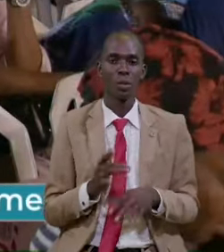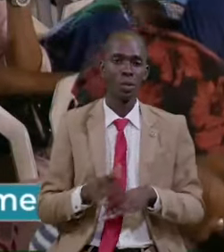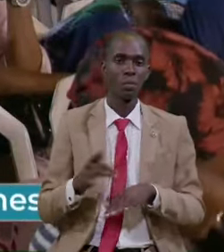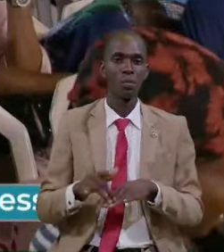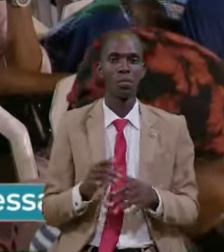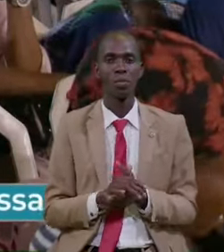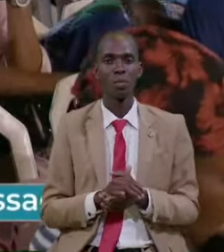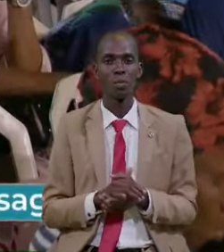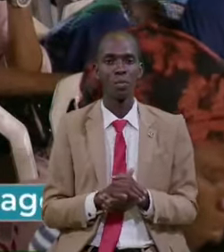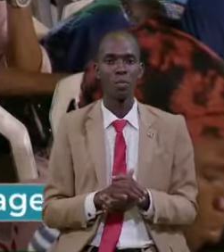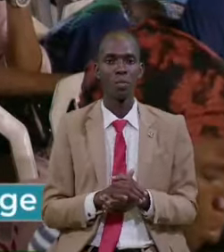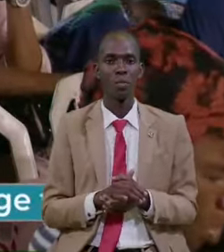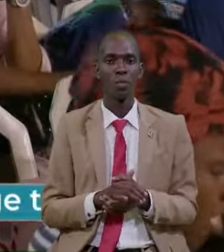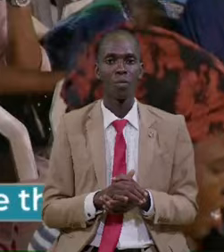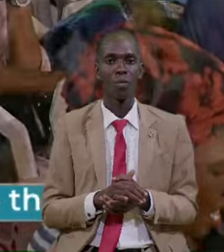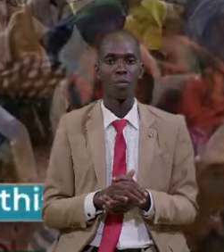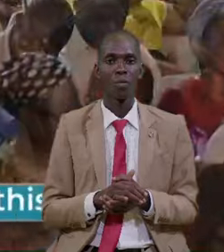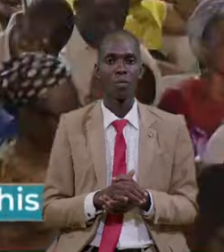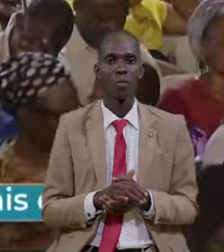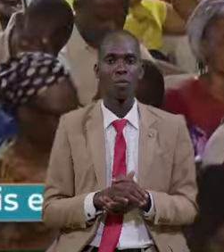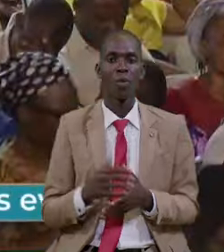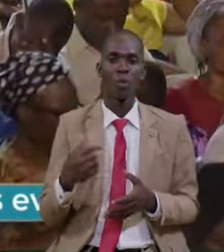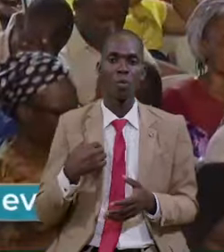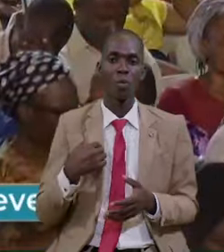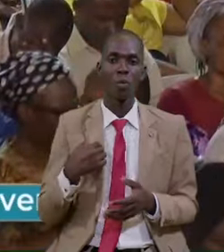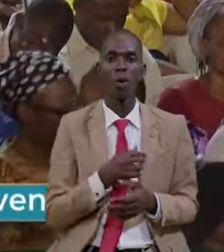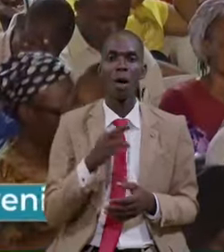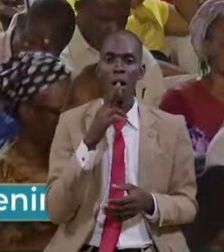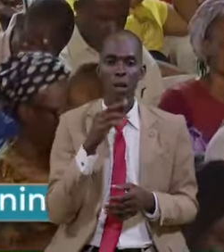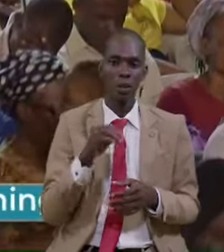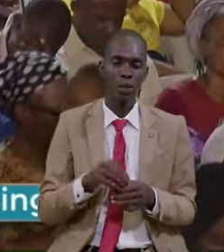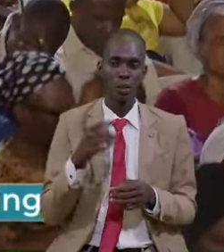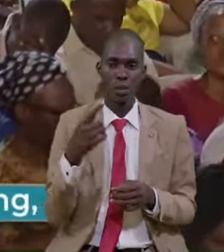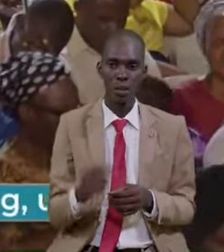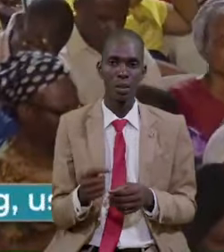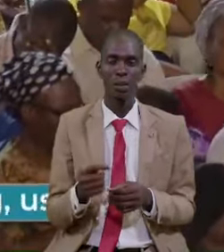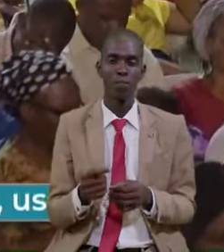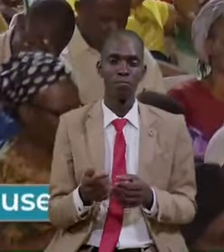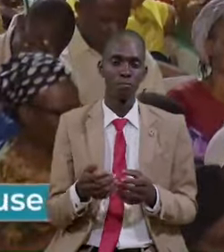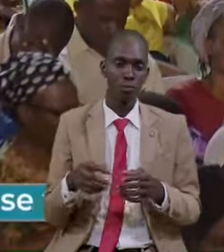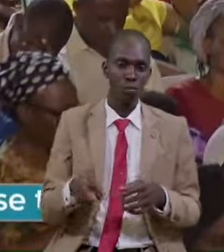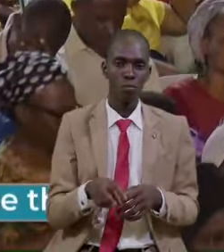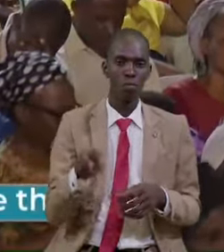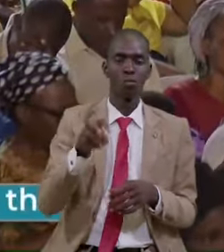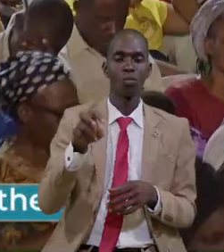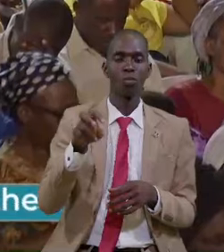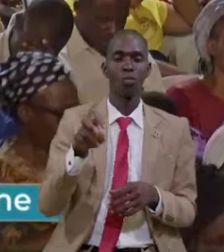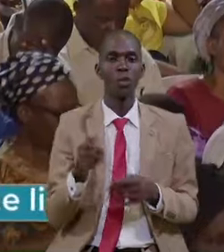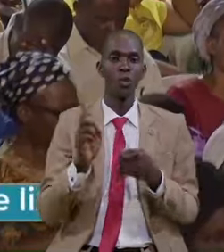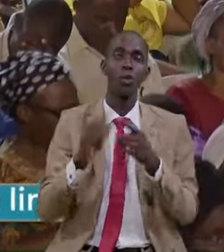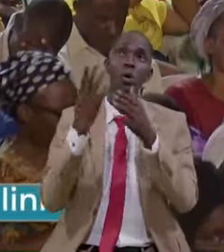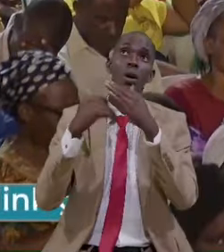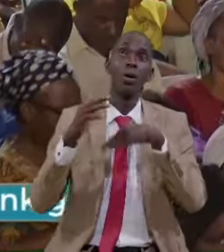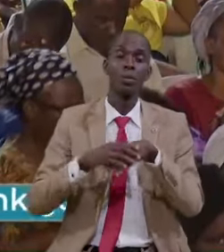We're all in the invisible train or arc, and we're moving towards heaven. Join, and you'll never,